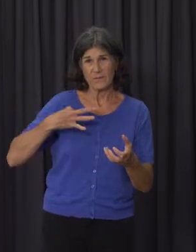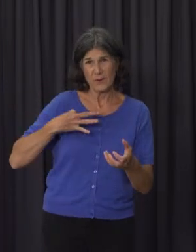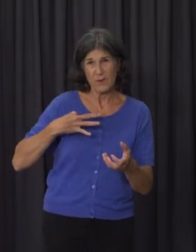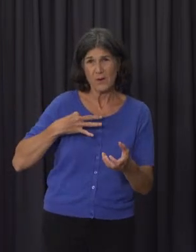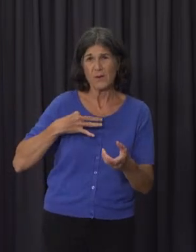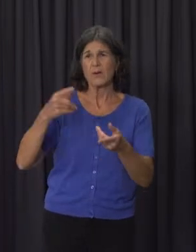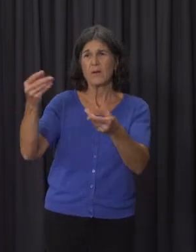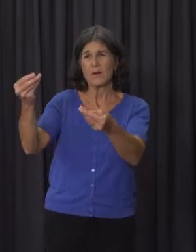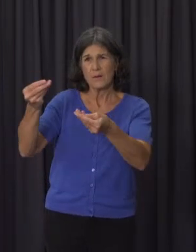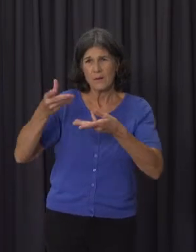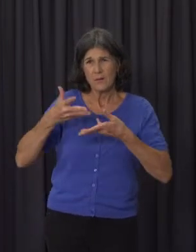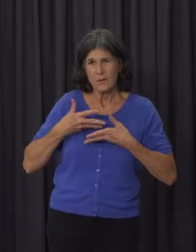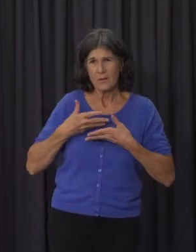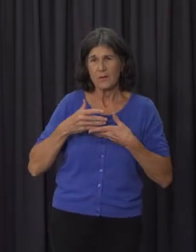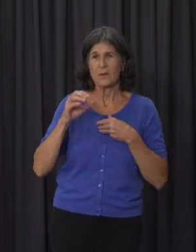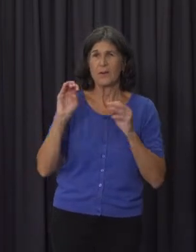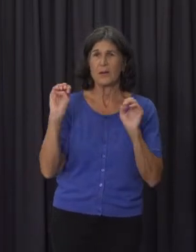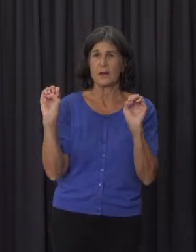emergencysupportoffers@gov.ab.ca.